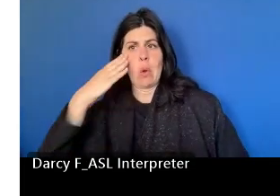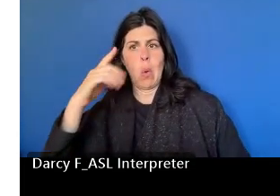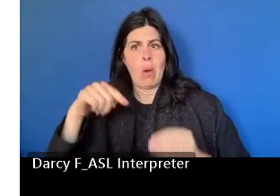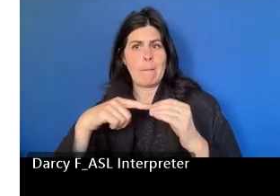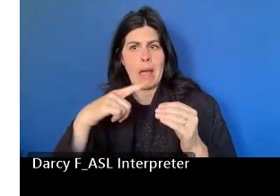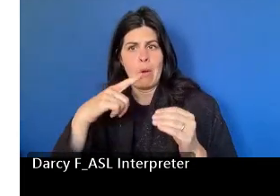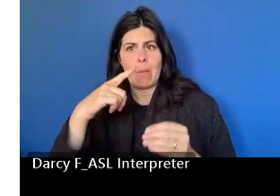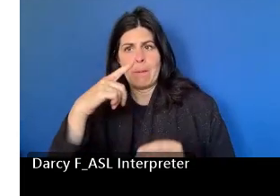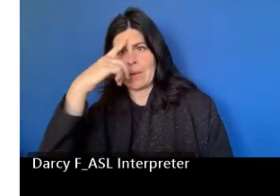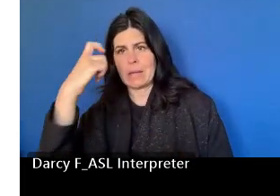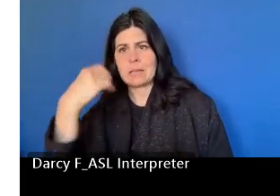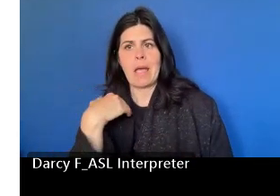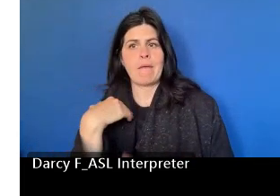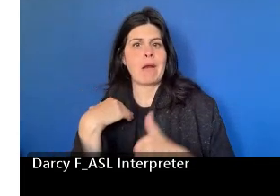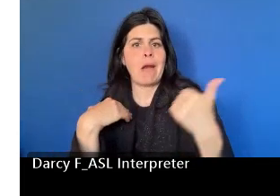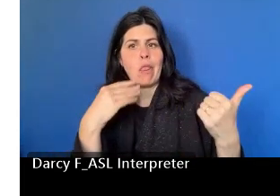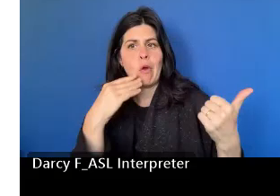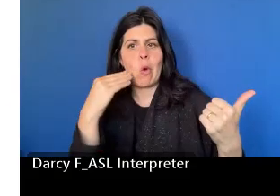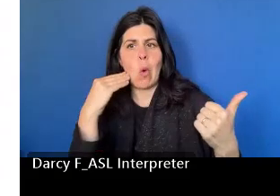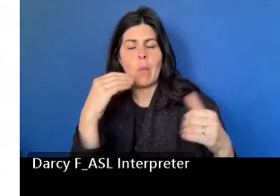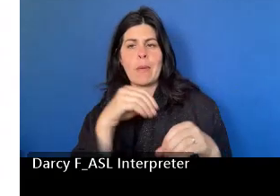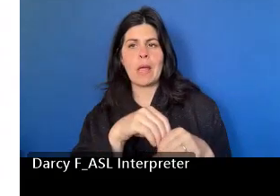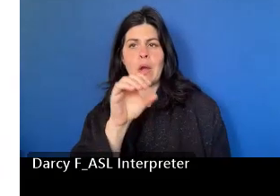home in Orange County.